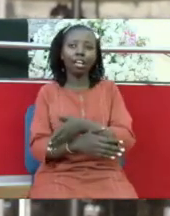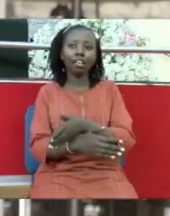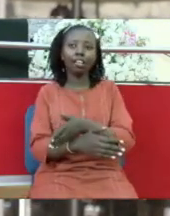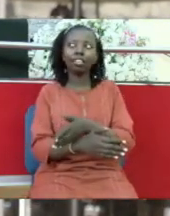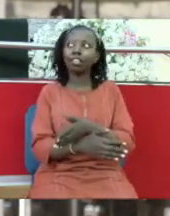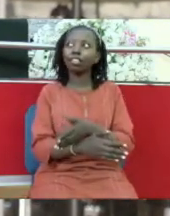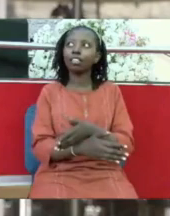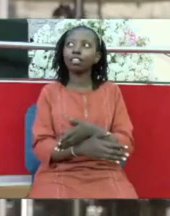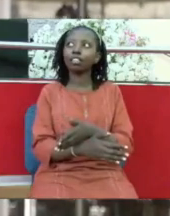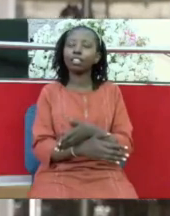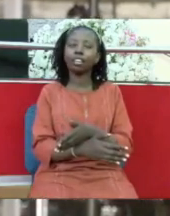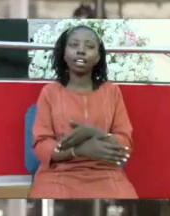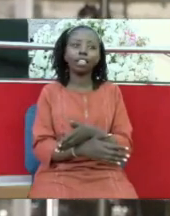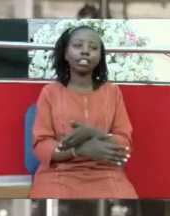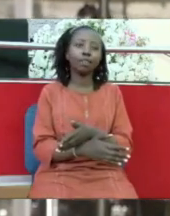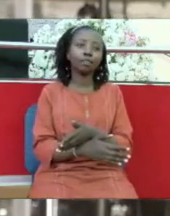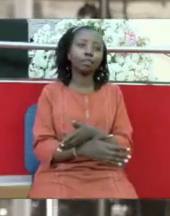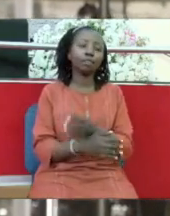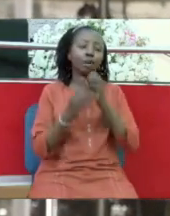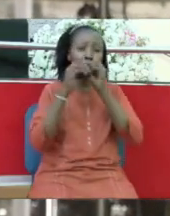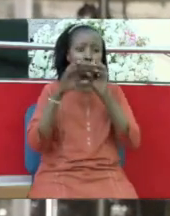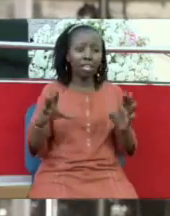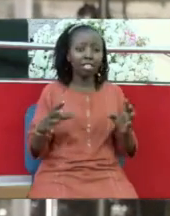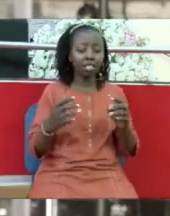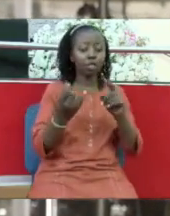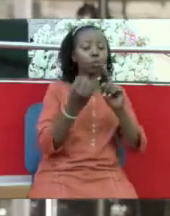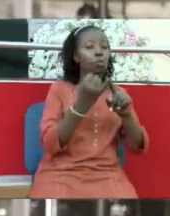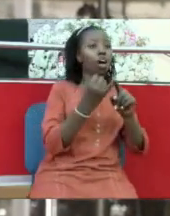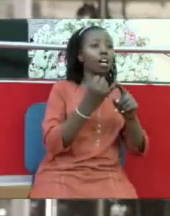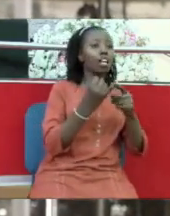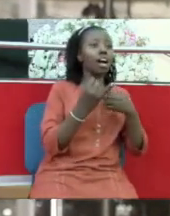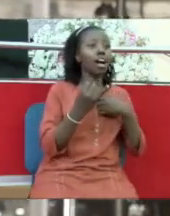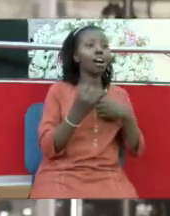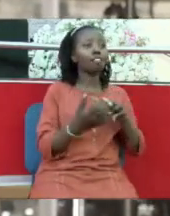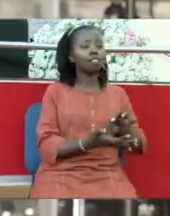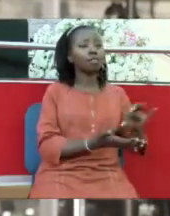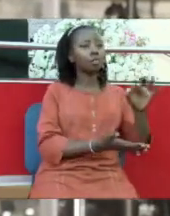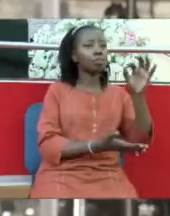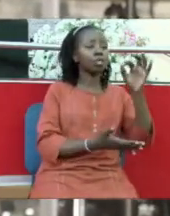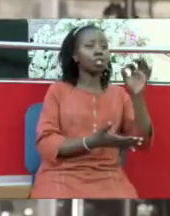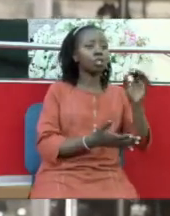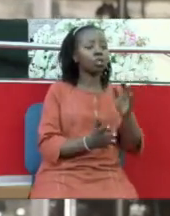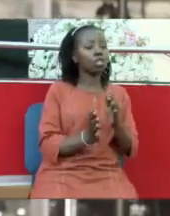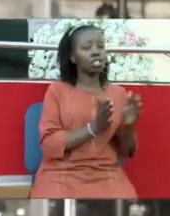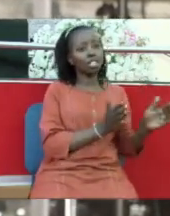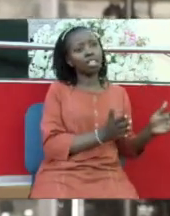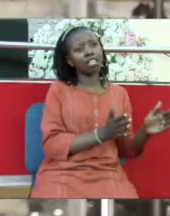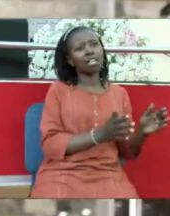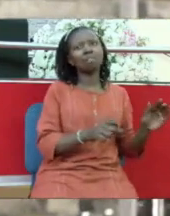There is a spiritual side. And many times we emphasize the spiritual side of the